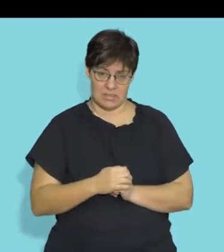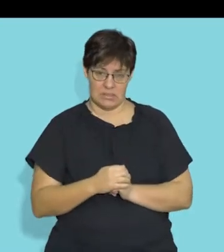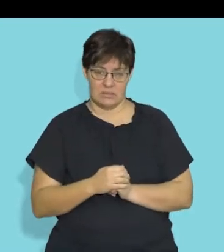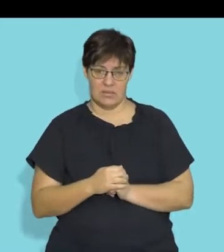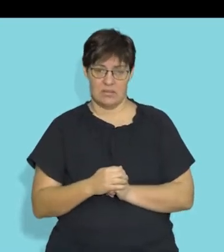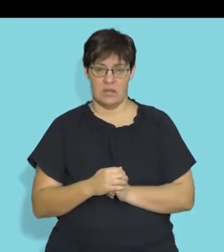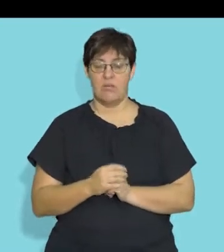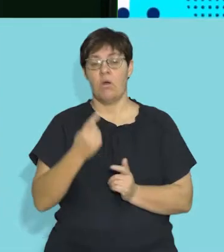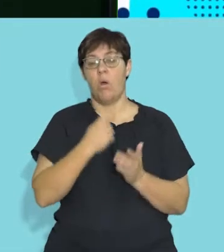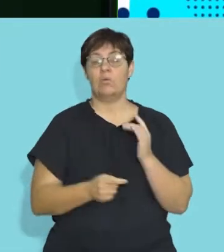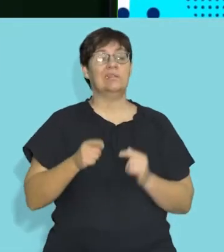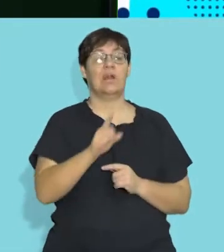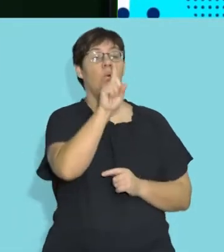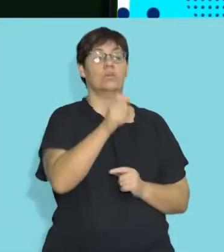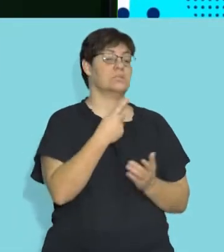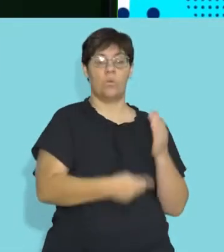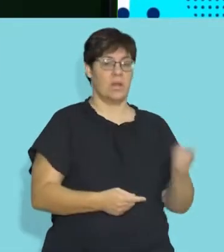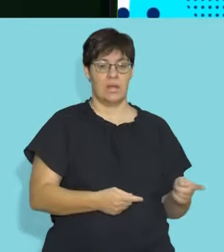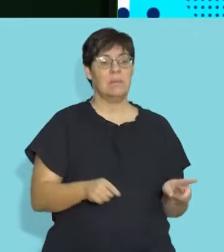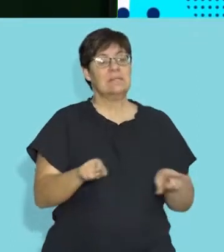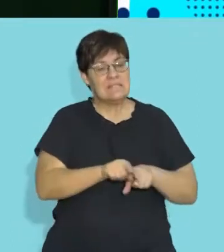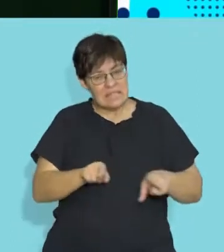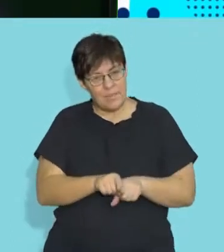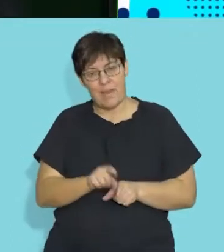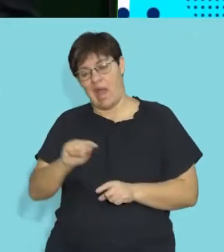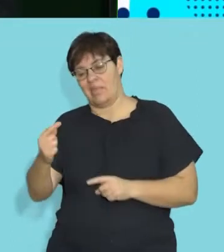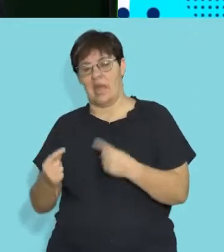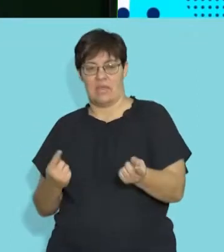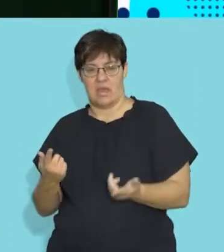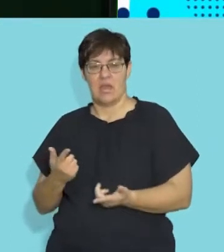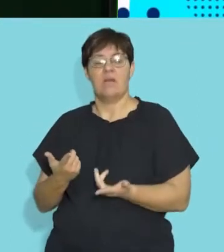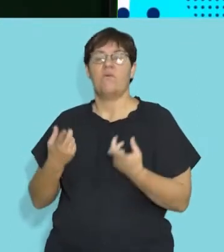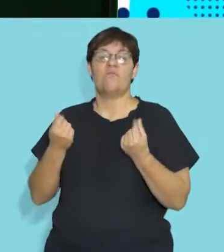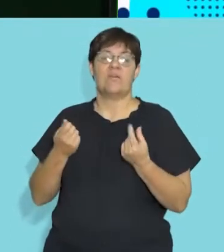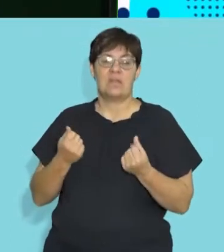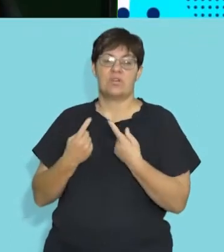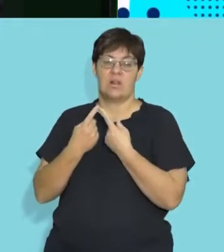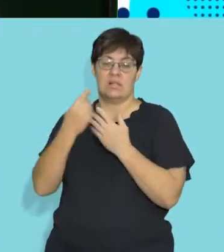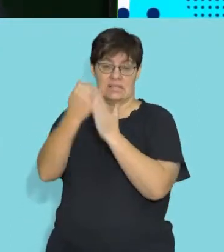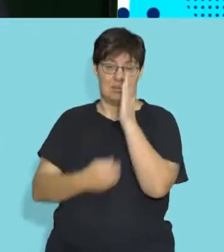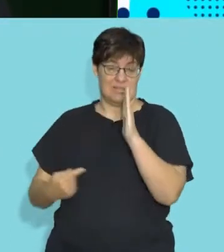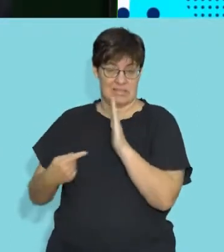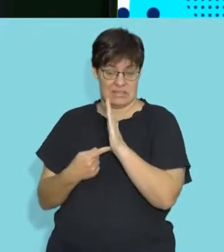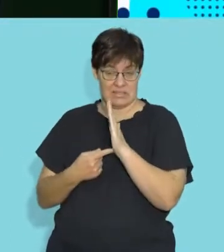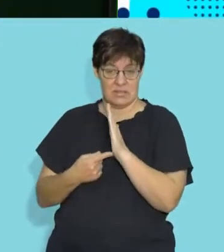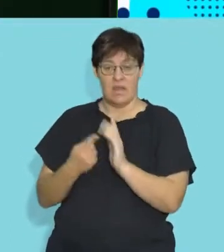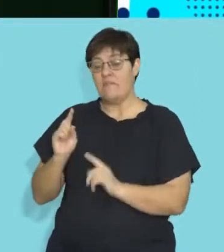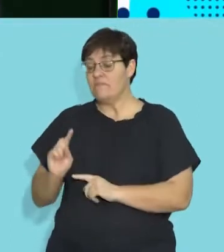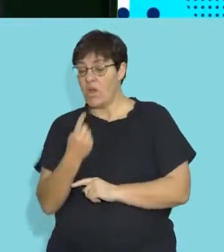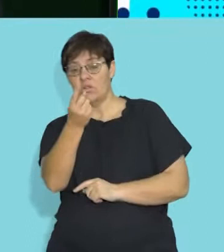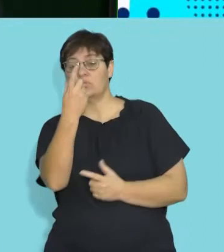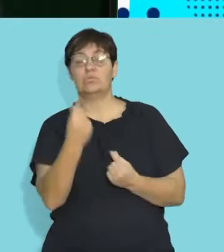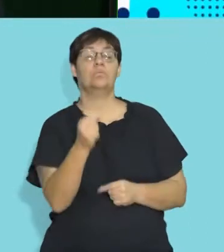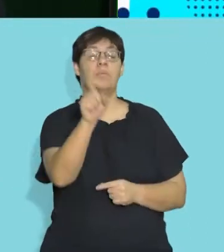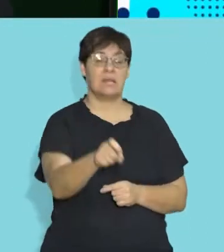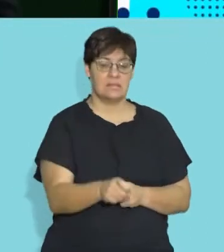is not only applicable to this type of question, but also if you are doing a question on financial statements, the first thing that